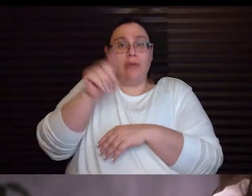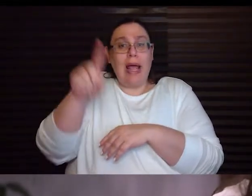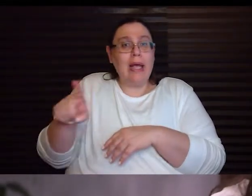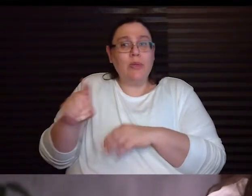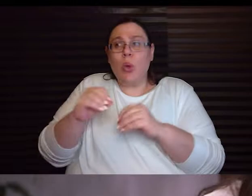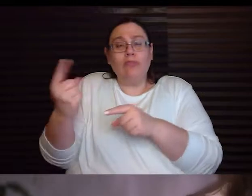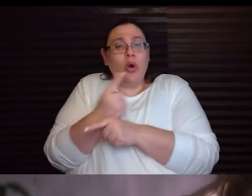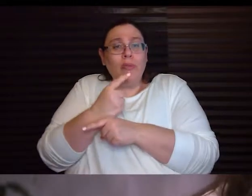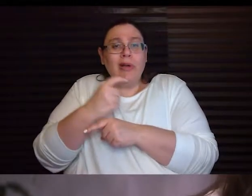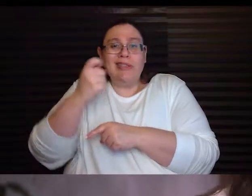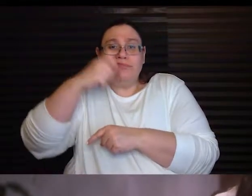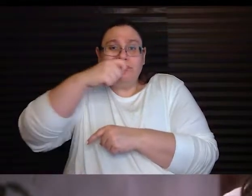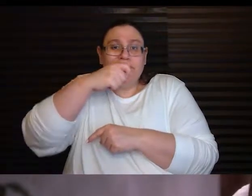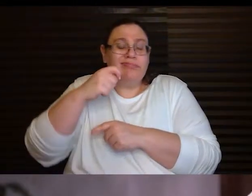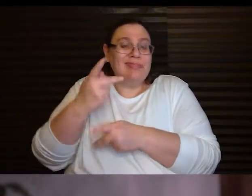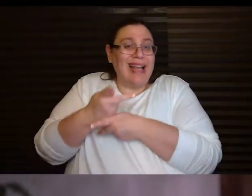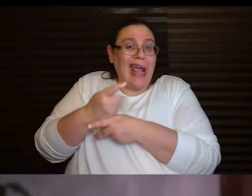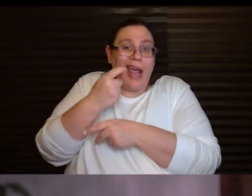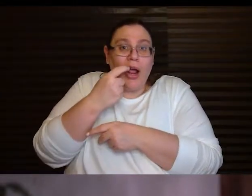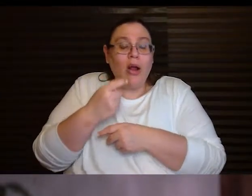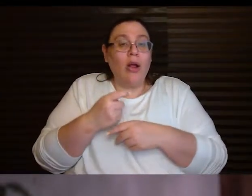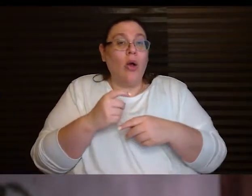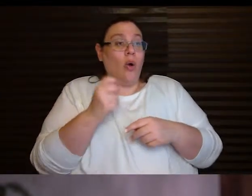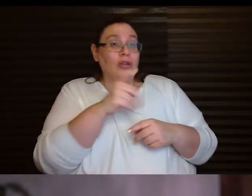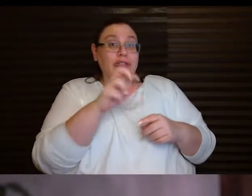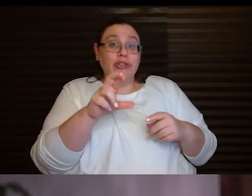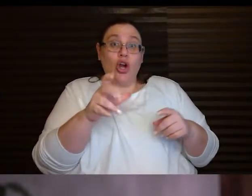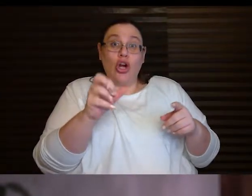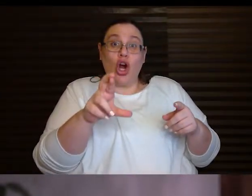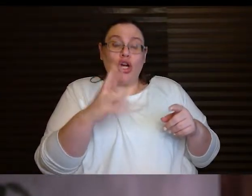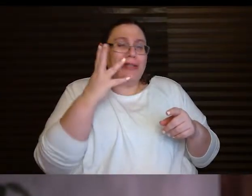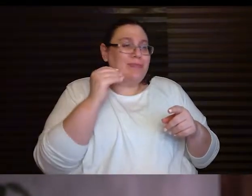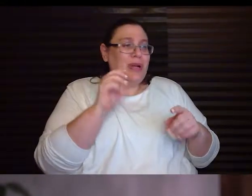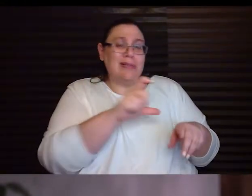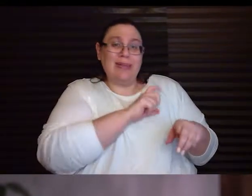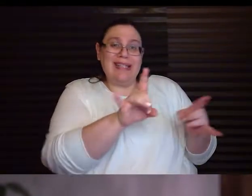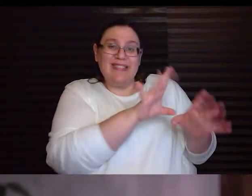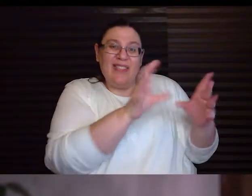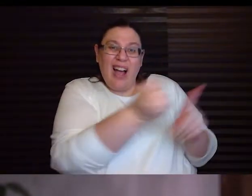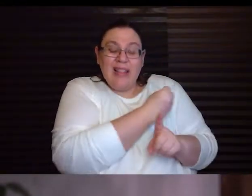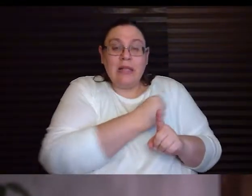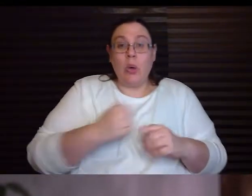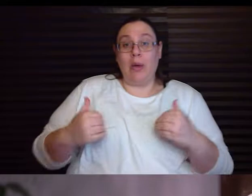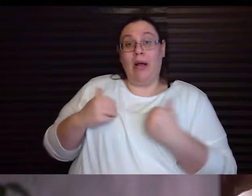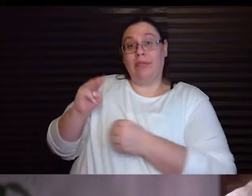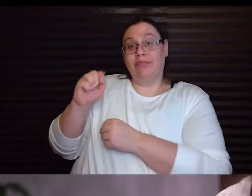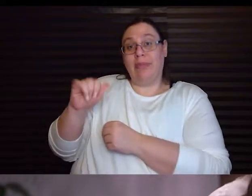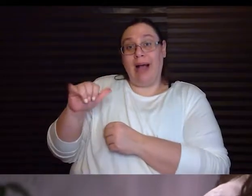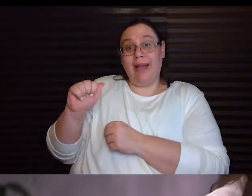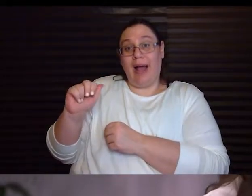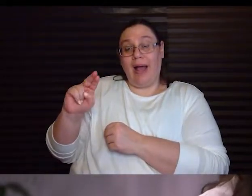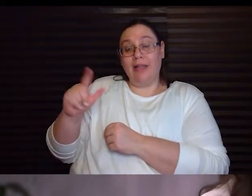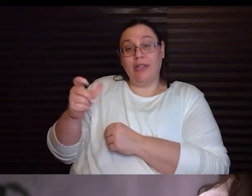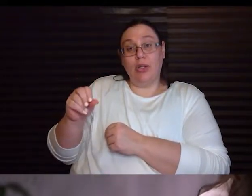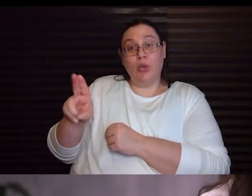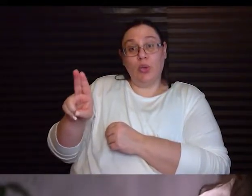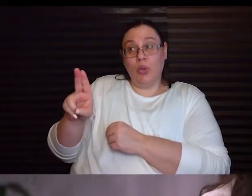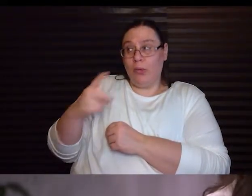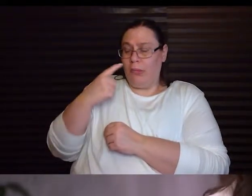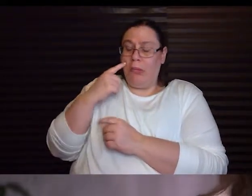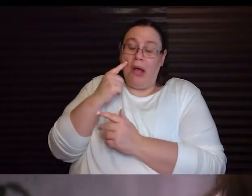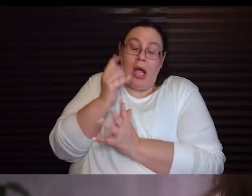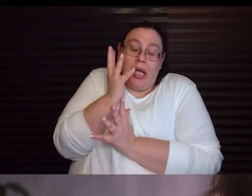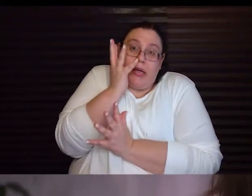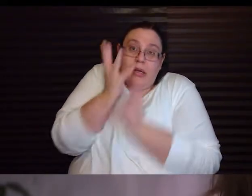care? Or when you read about Star Carter's experience with police violence, or a young Maya Angelou witnessing